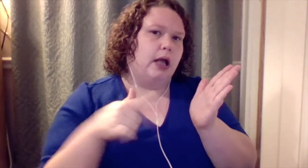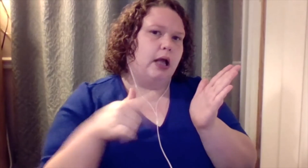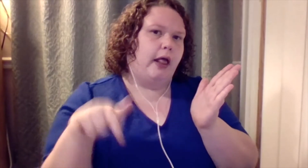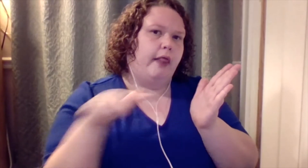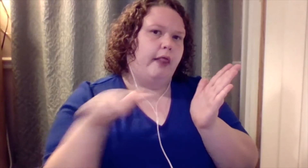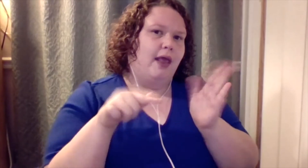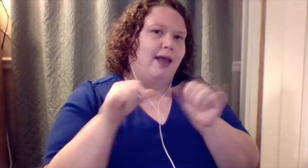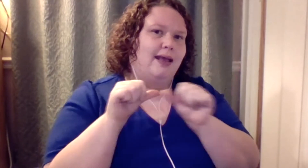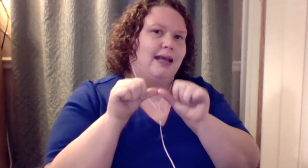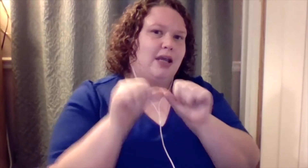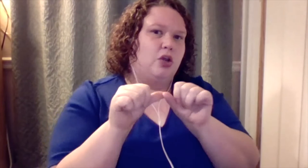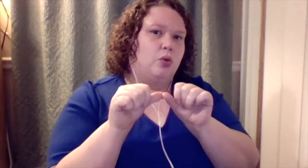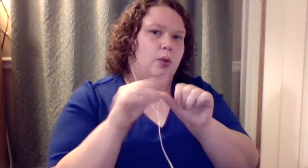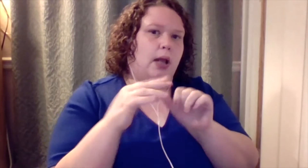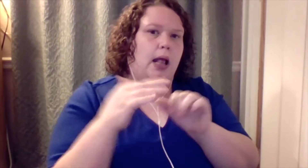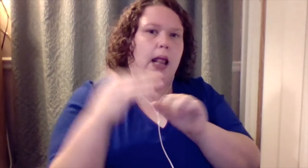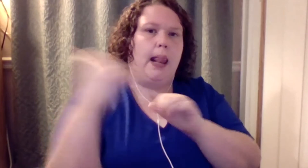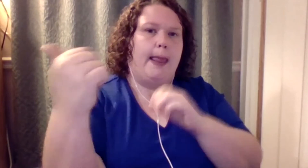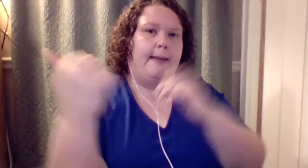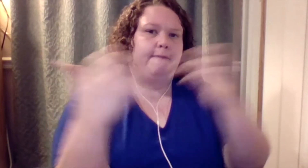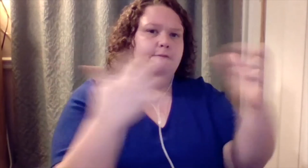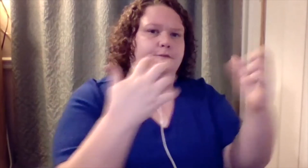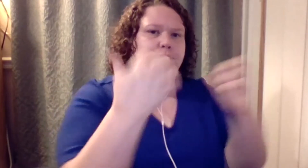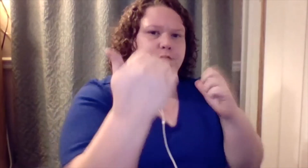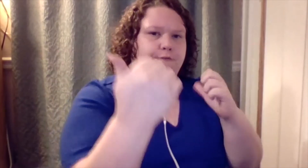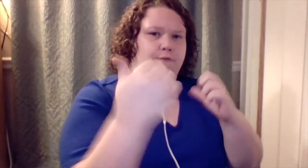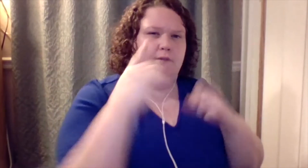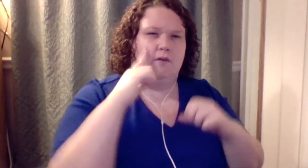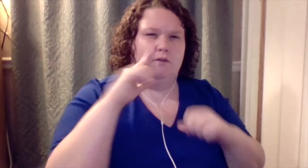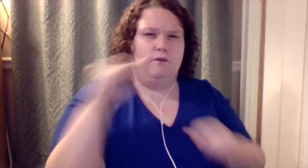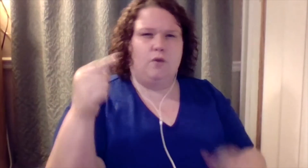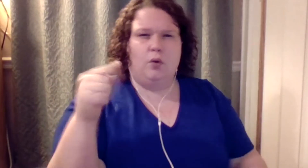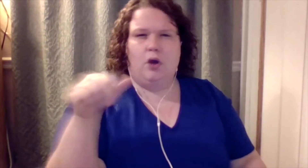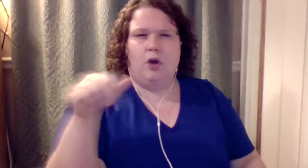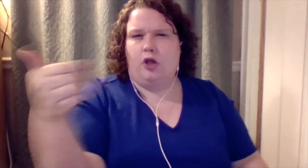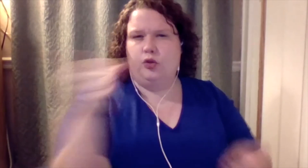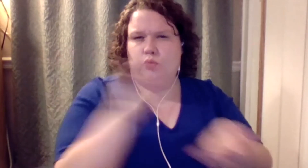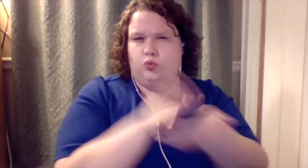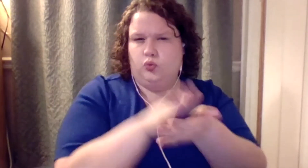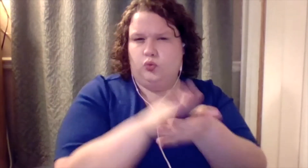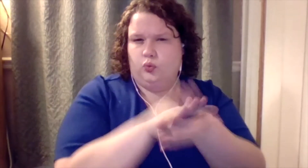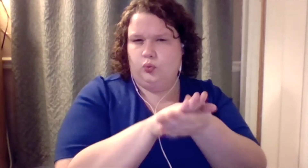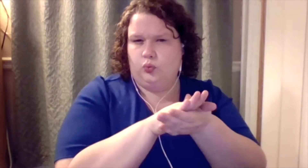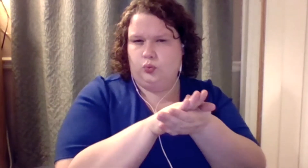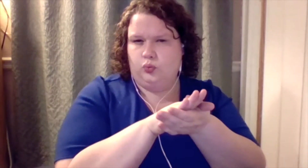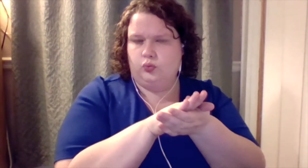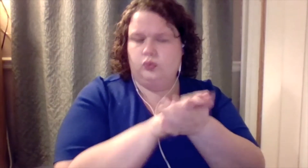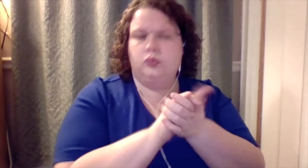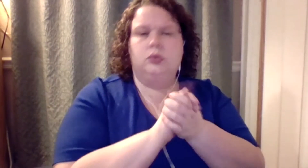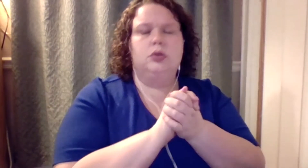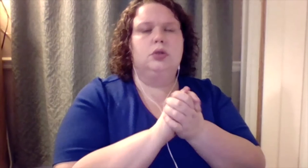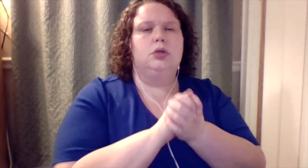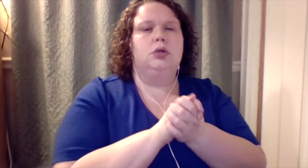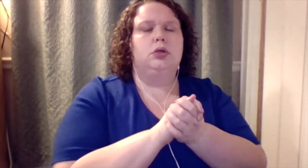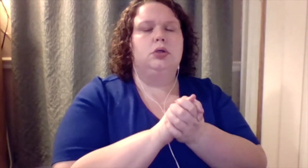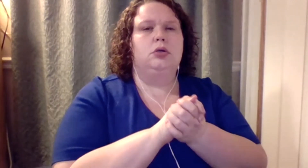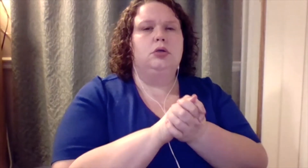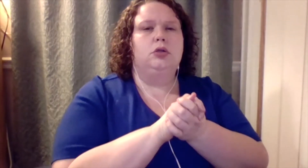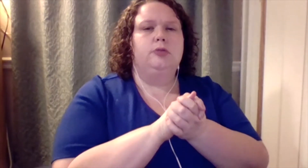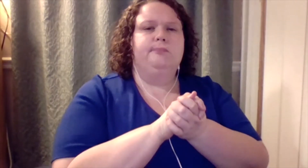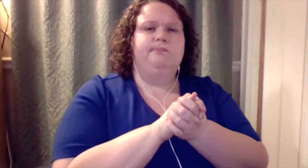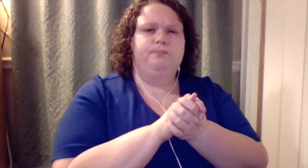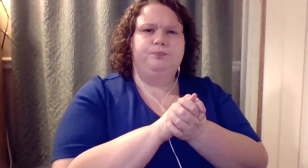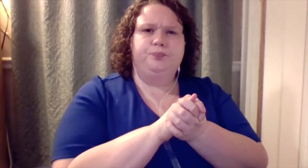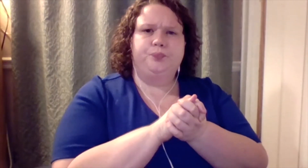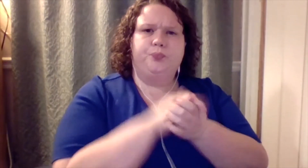Waco ISD for charter schools or other schools. He just mentioned teacher